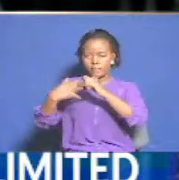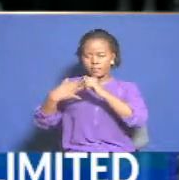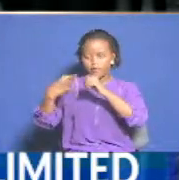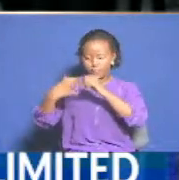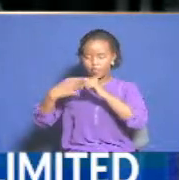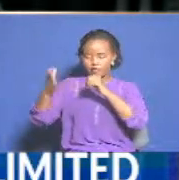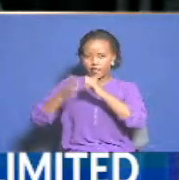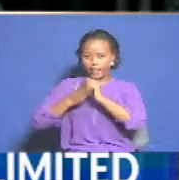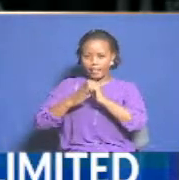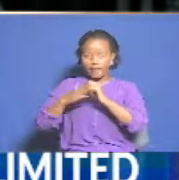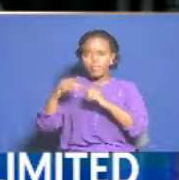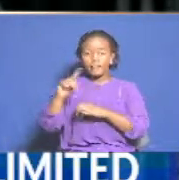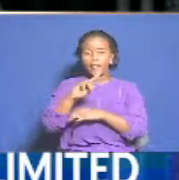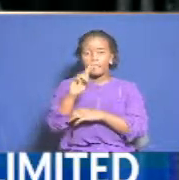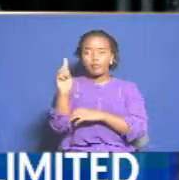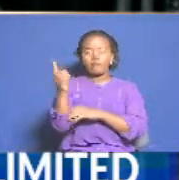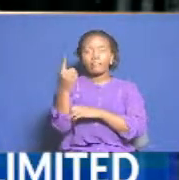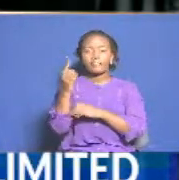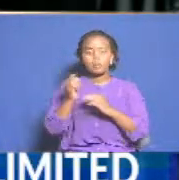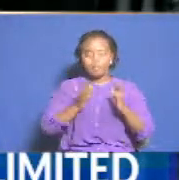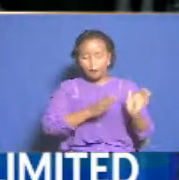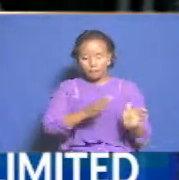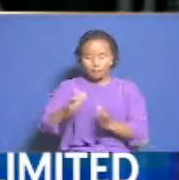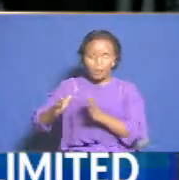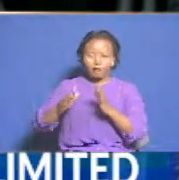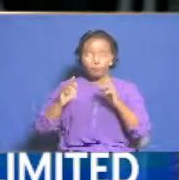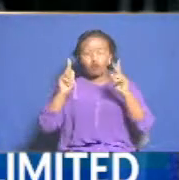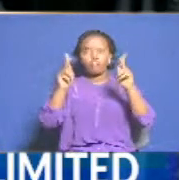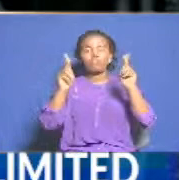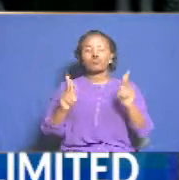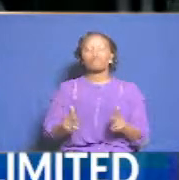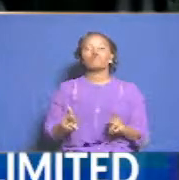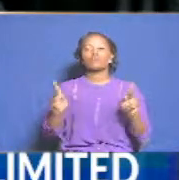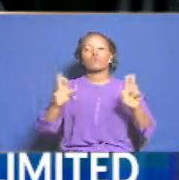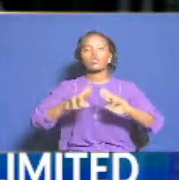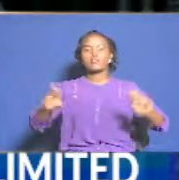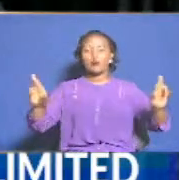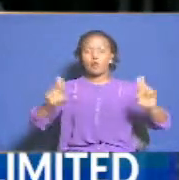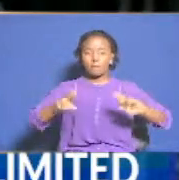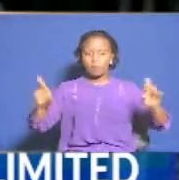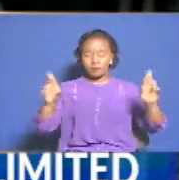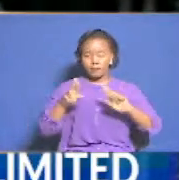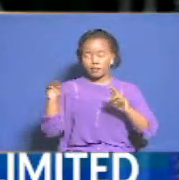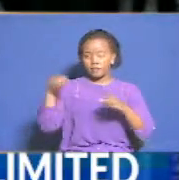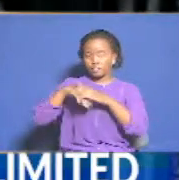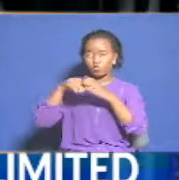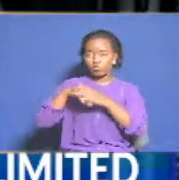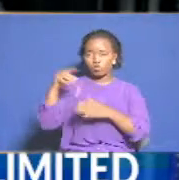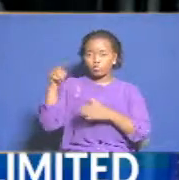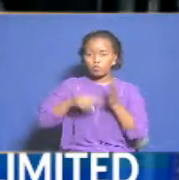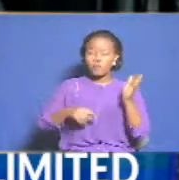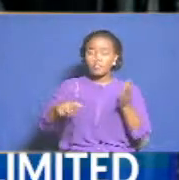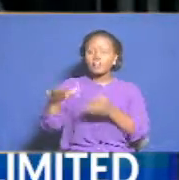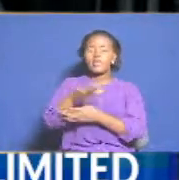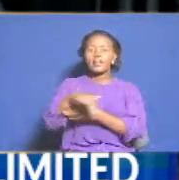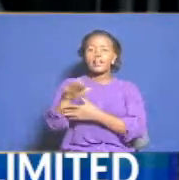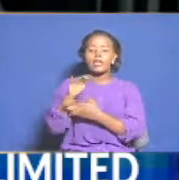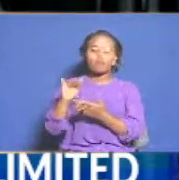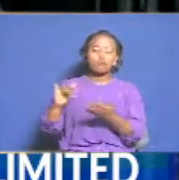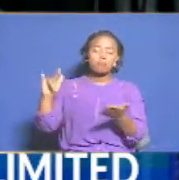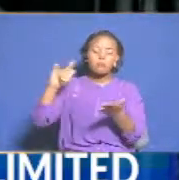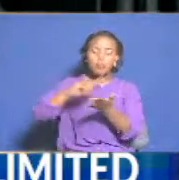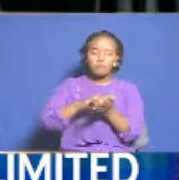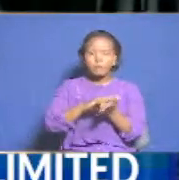1899, the first skeletal plan for Kisumu was prepared. And this included landing places,